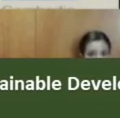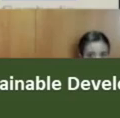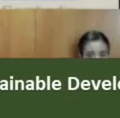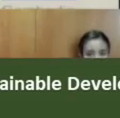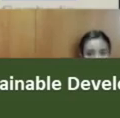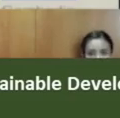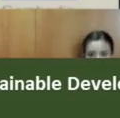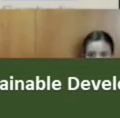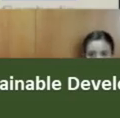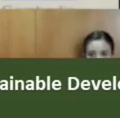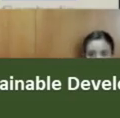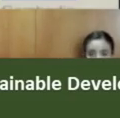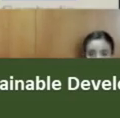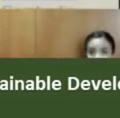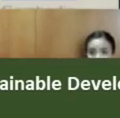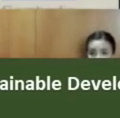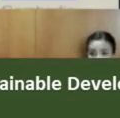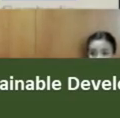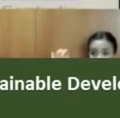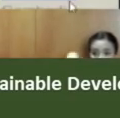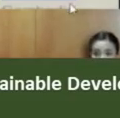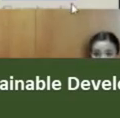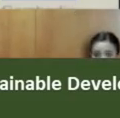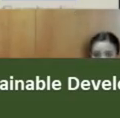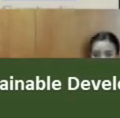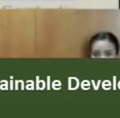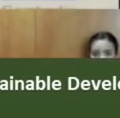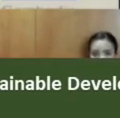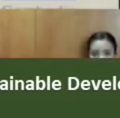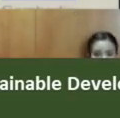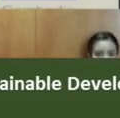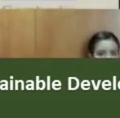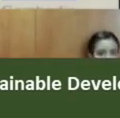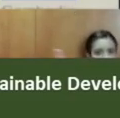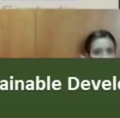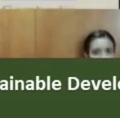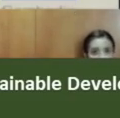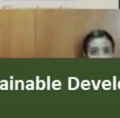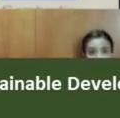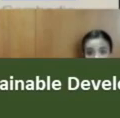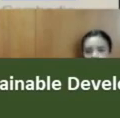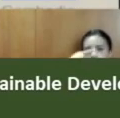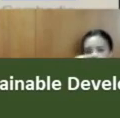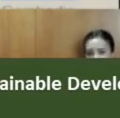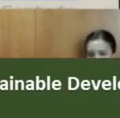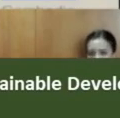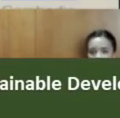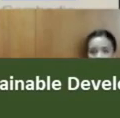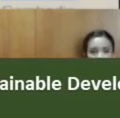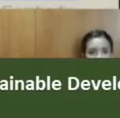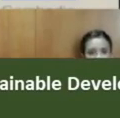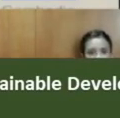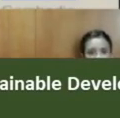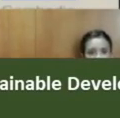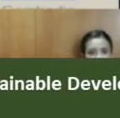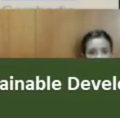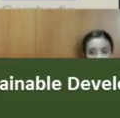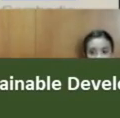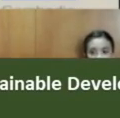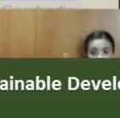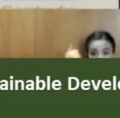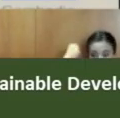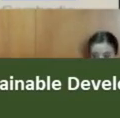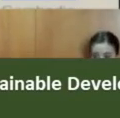In recent years, the biggest increase has actually come from Thailand. A decade ago, Thailand was spending